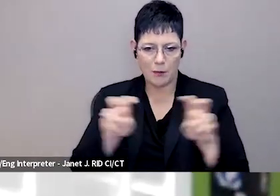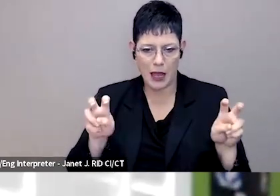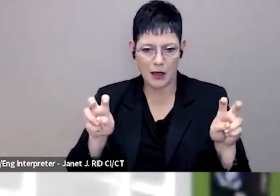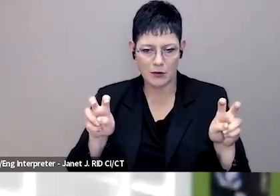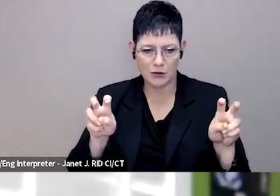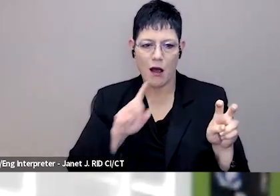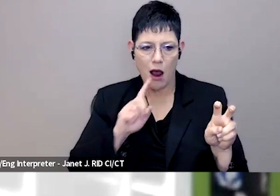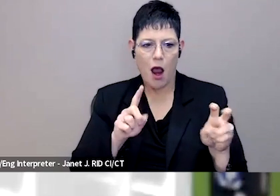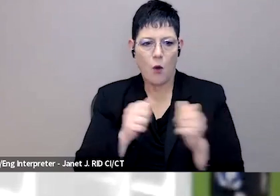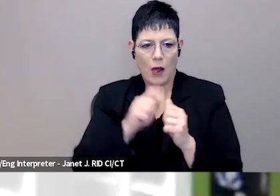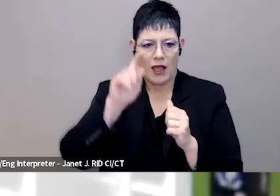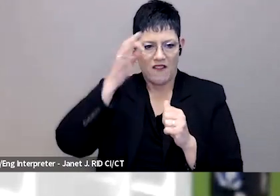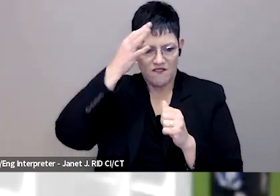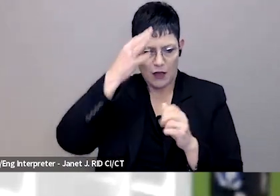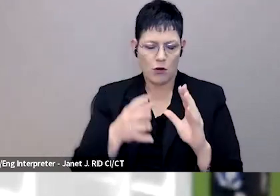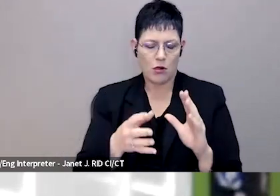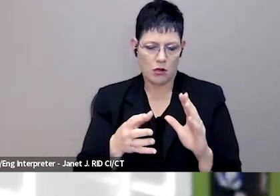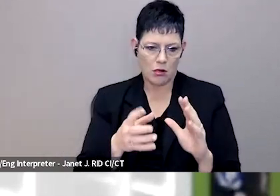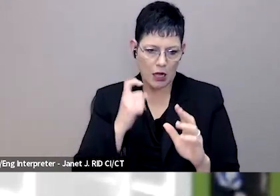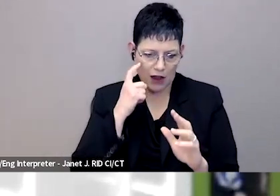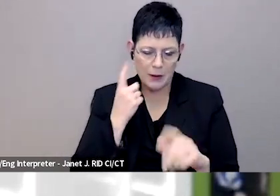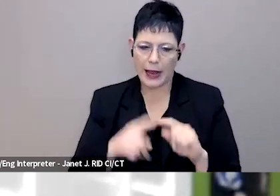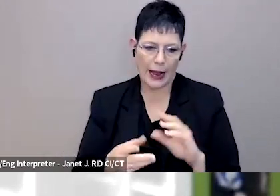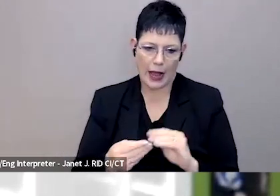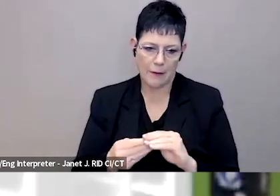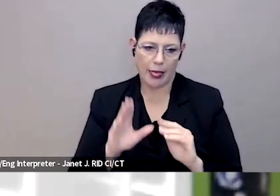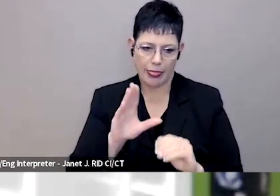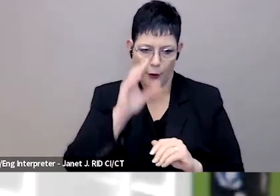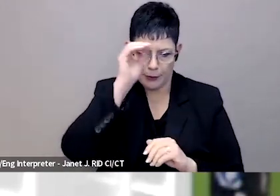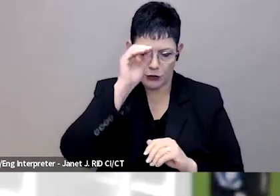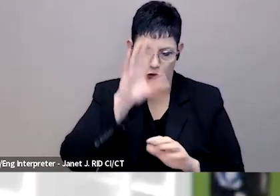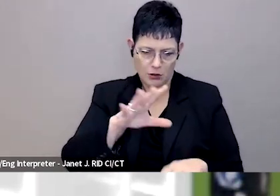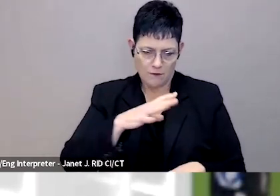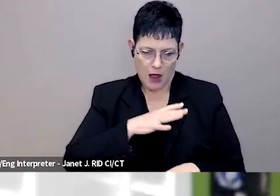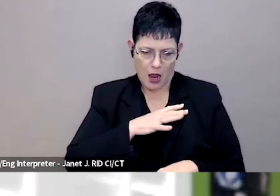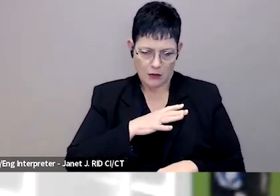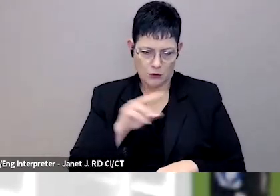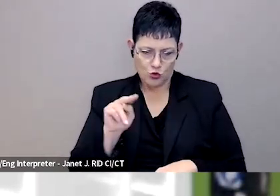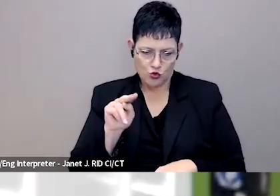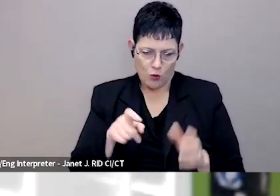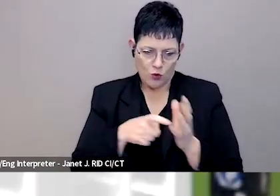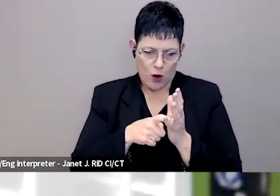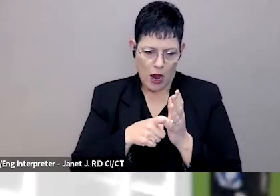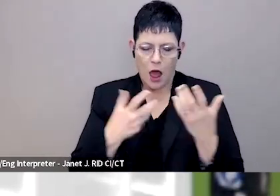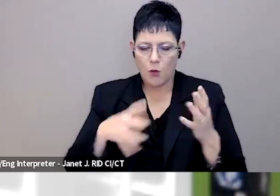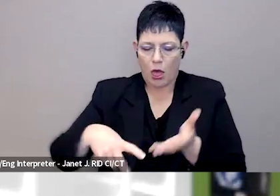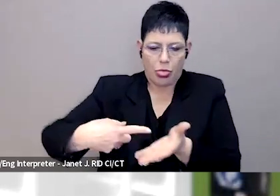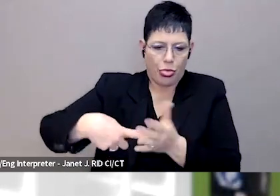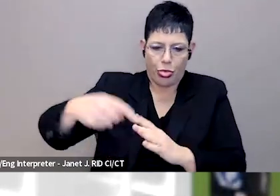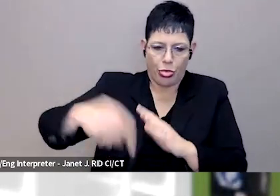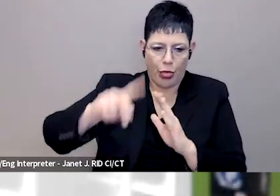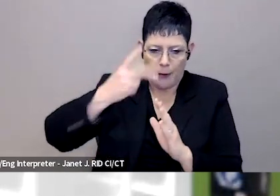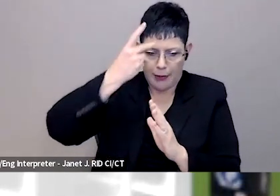actually with the federal government are not allowed to comment on their thoughts on that, which is fine. And I don't want to get into the political realm of